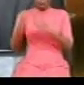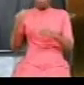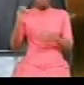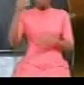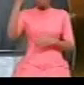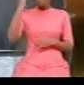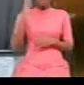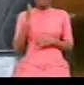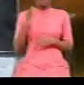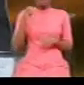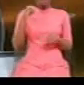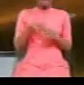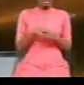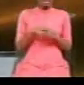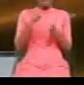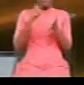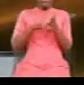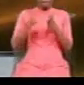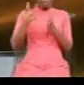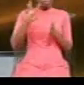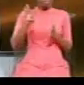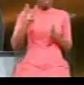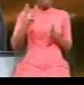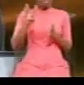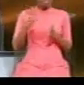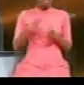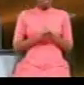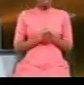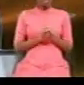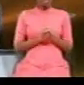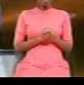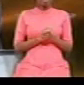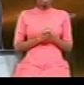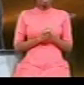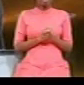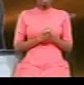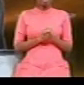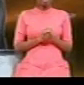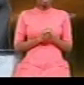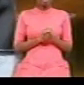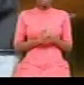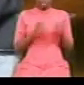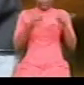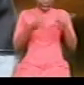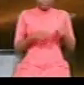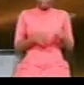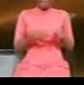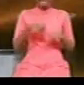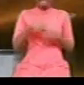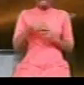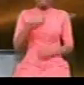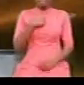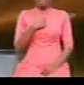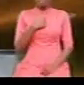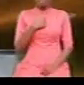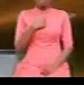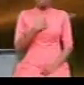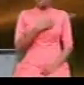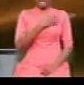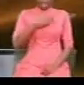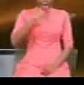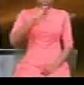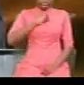Lord. In verse 4 of John chapter 15, verse 4, abide in me,